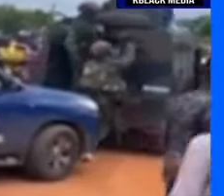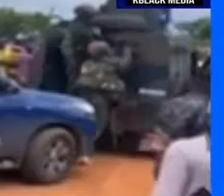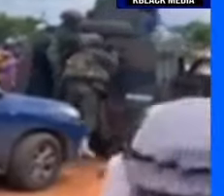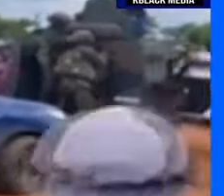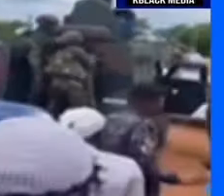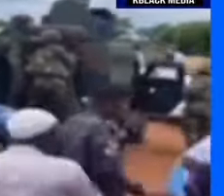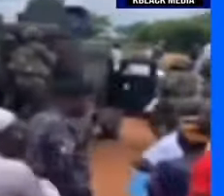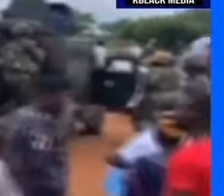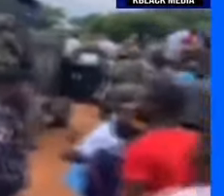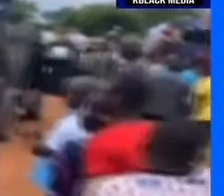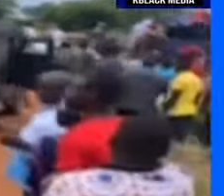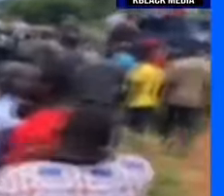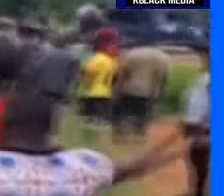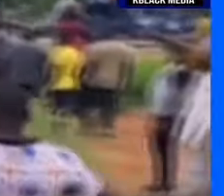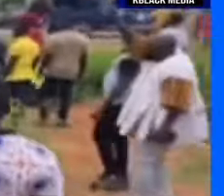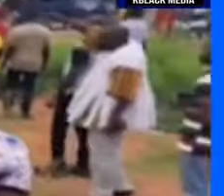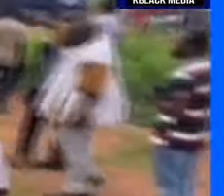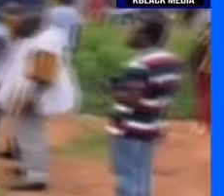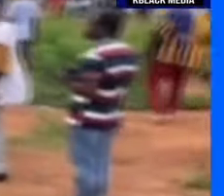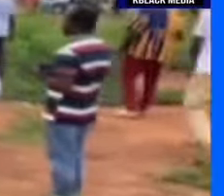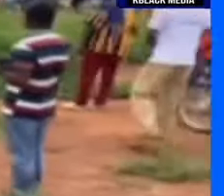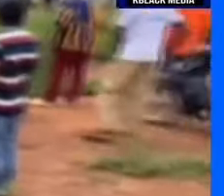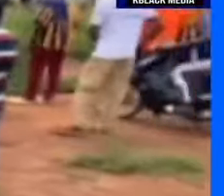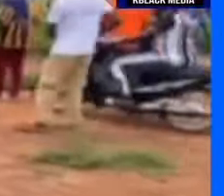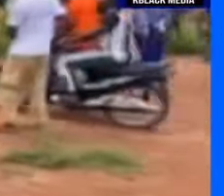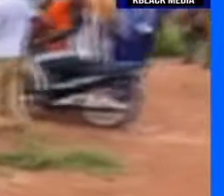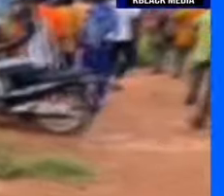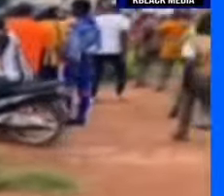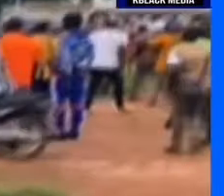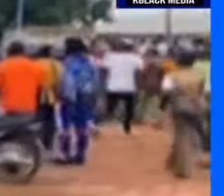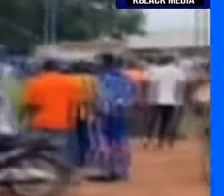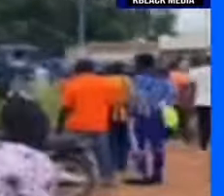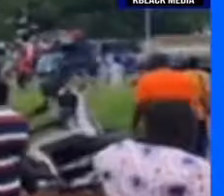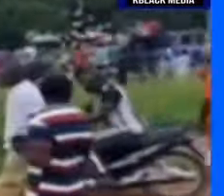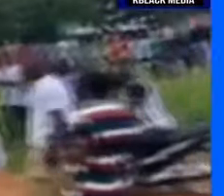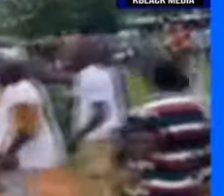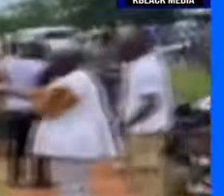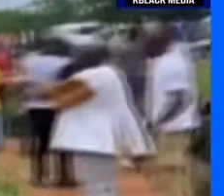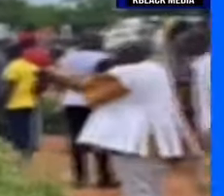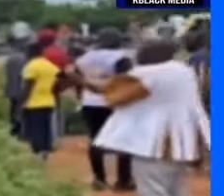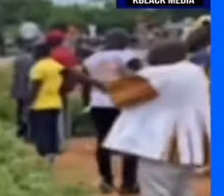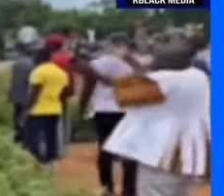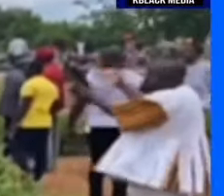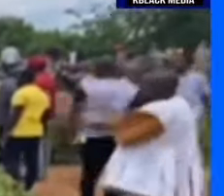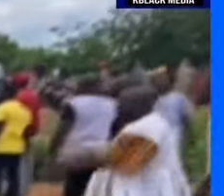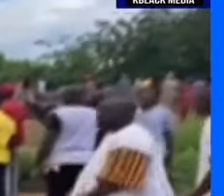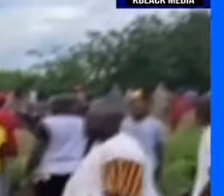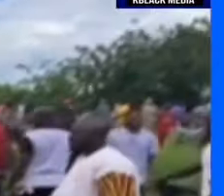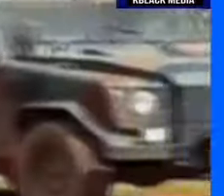ye. No moon to me can kind. Our wife. Our husband. Simple question. I feel you about